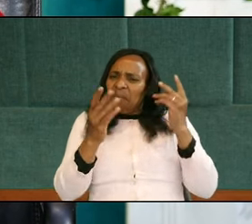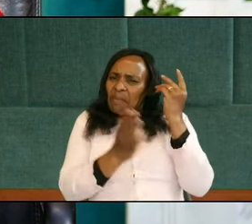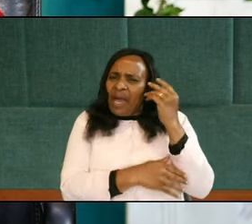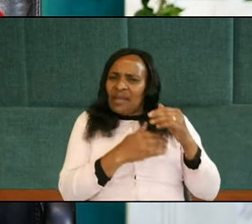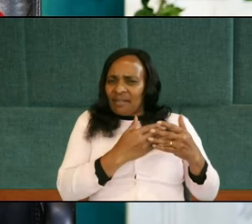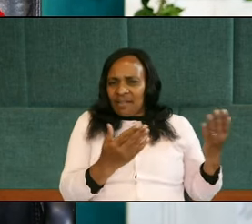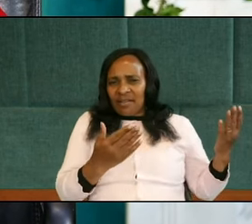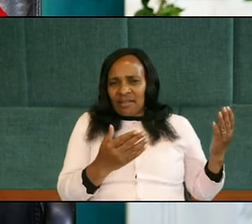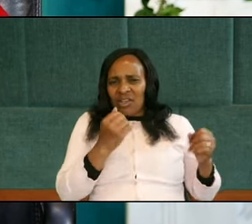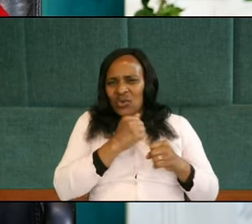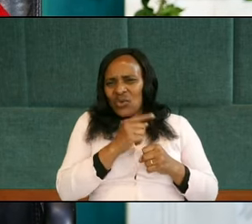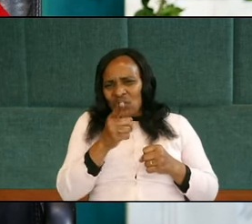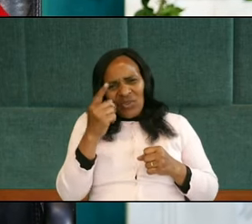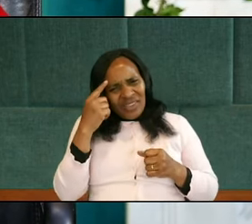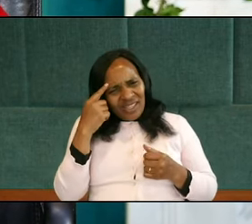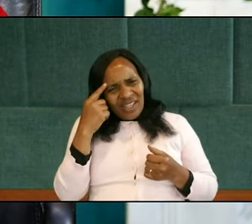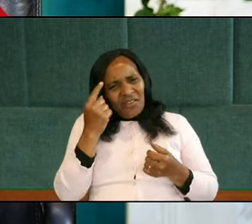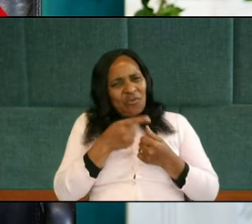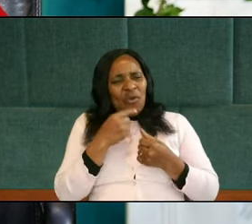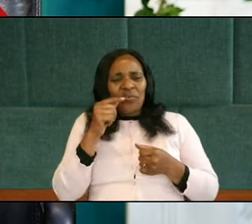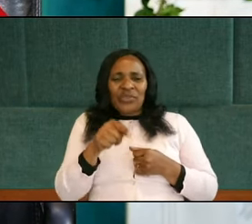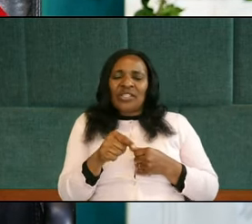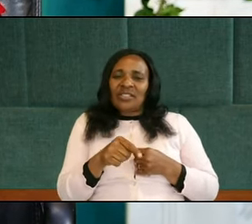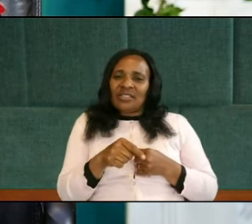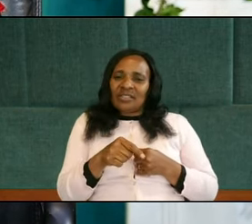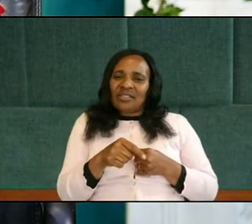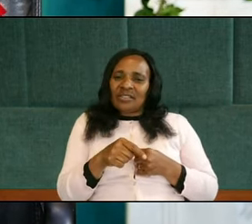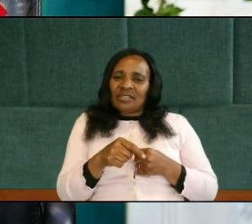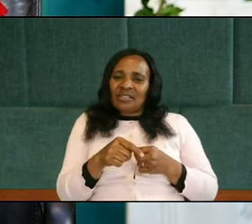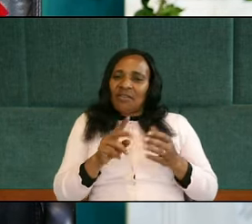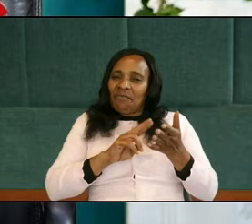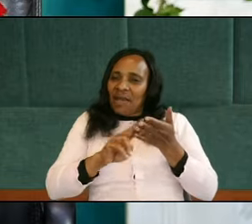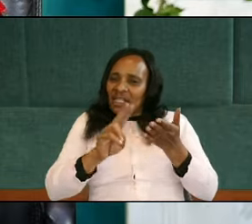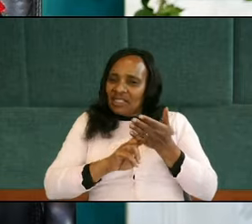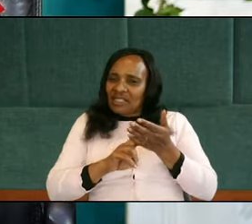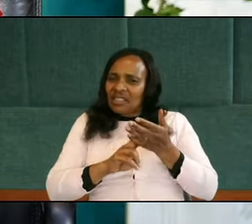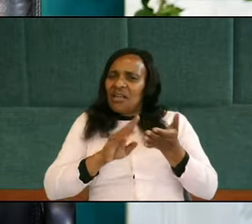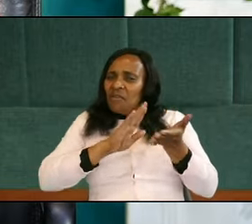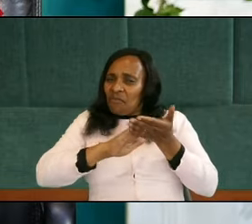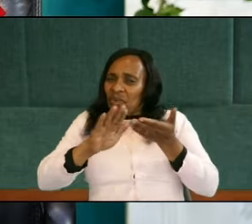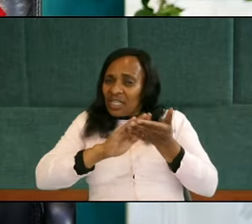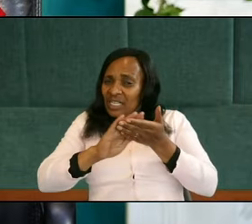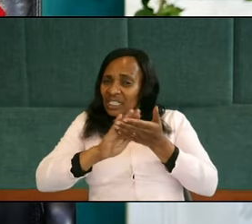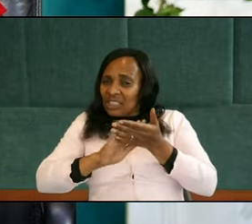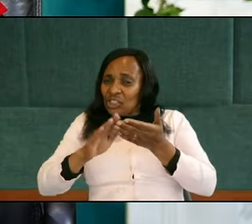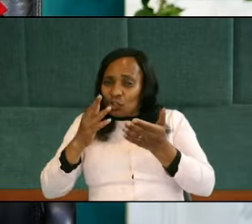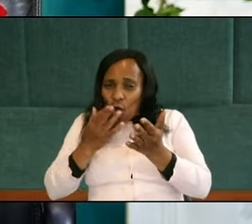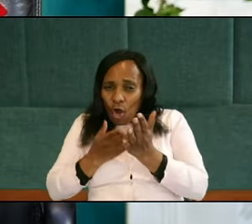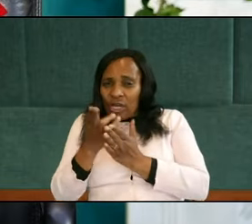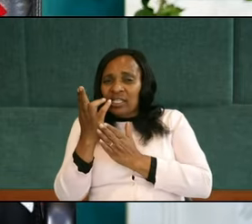So do you think from this, at least from this phrase, do you think that his repentance was genuine?